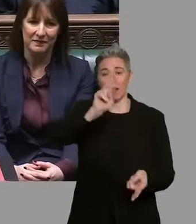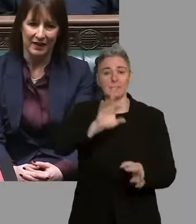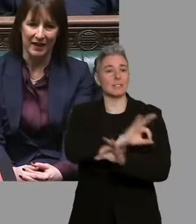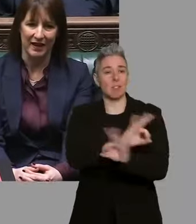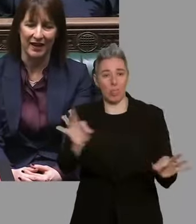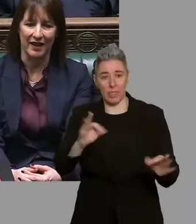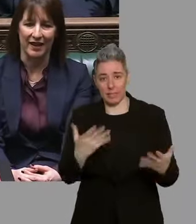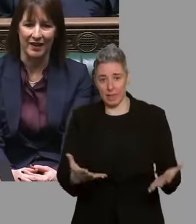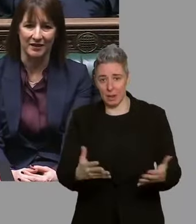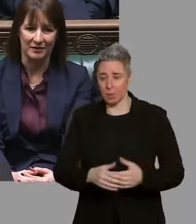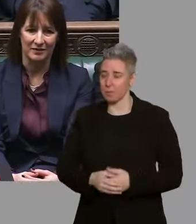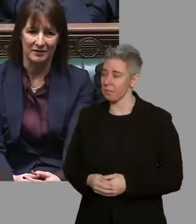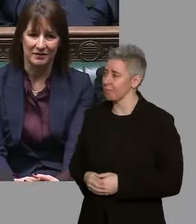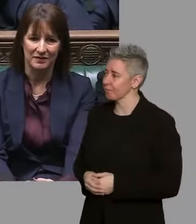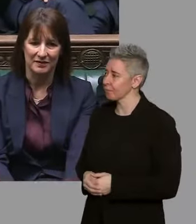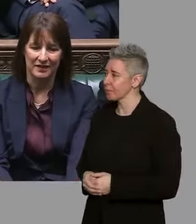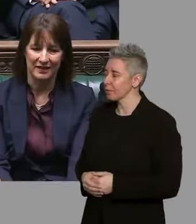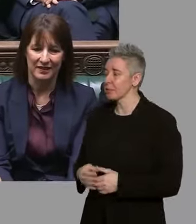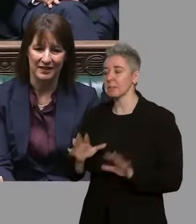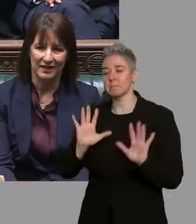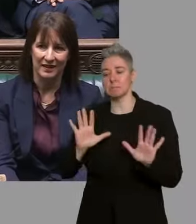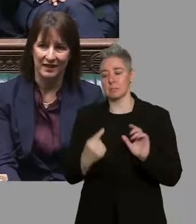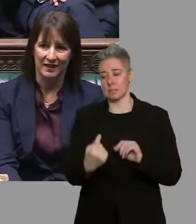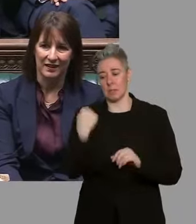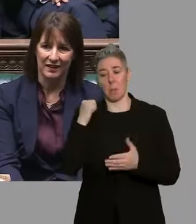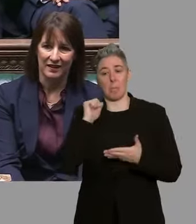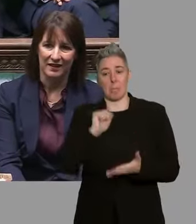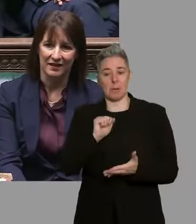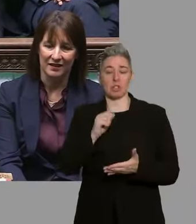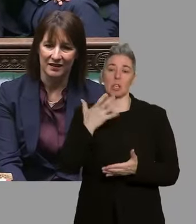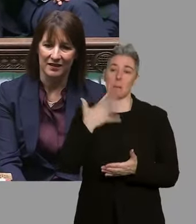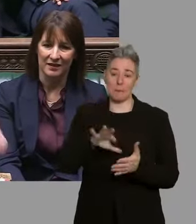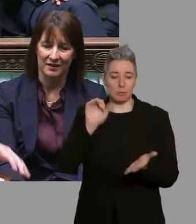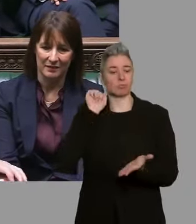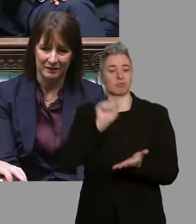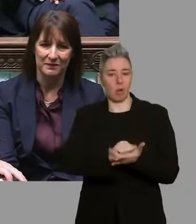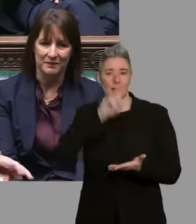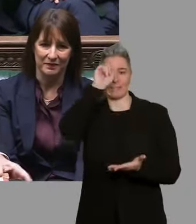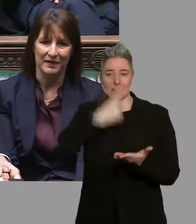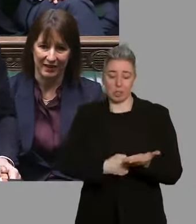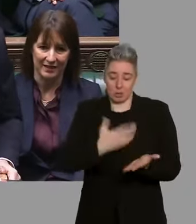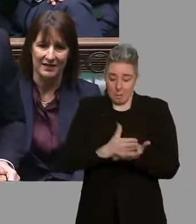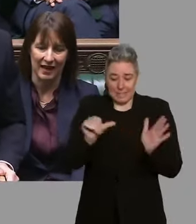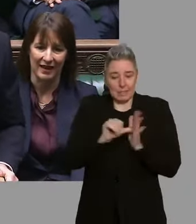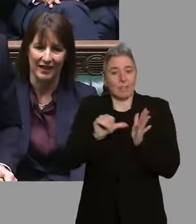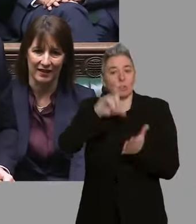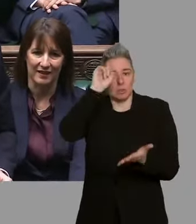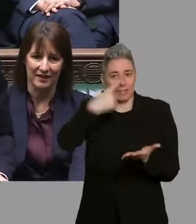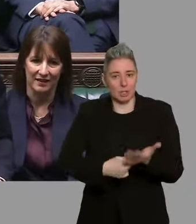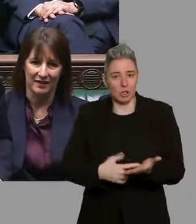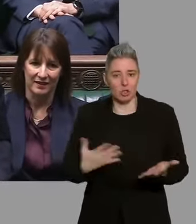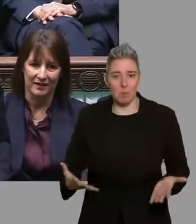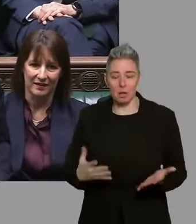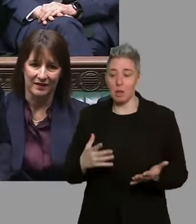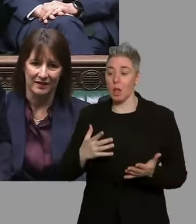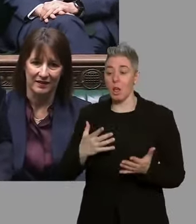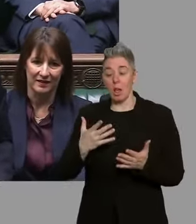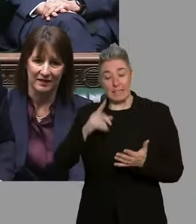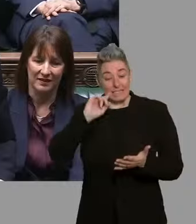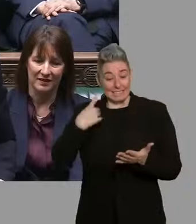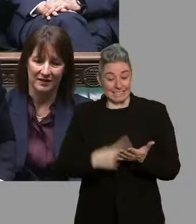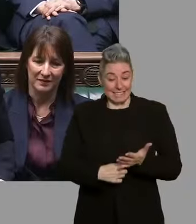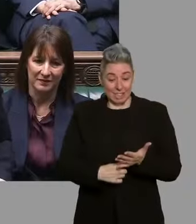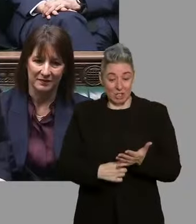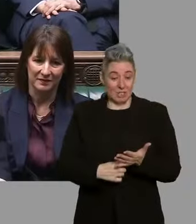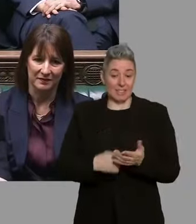budget. Decisions that they did not have the courage to take, which left us in the mess in the first place. When it comes